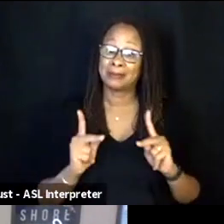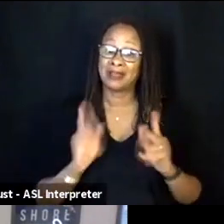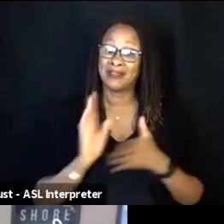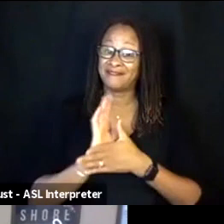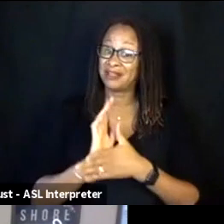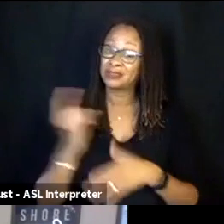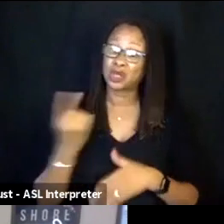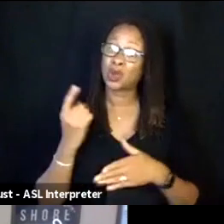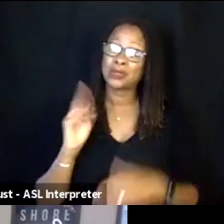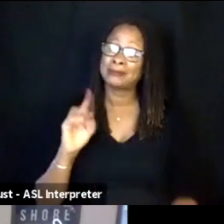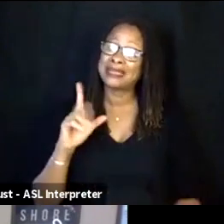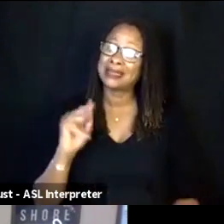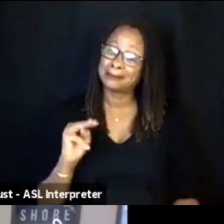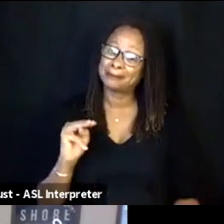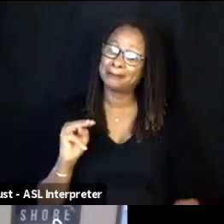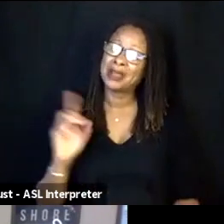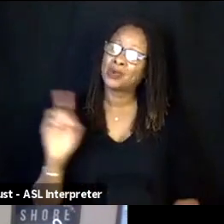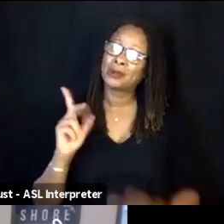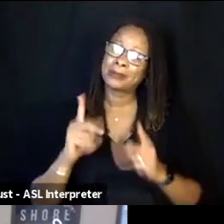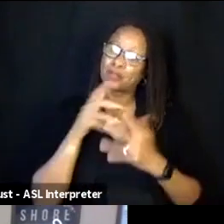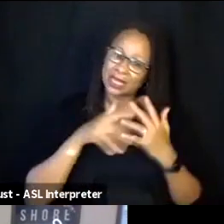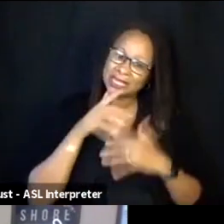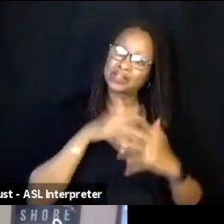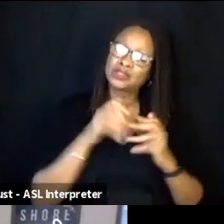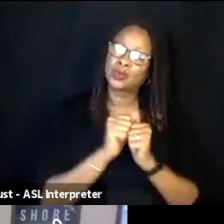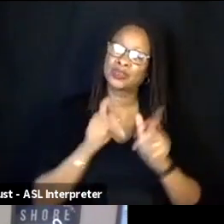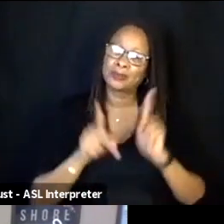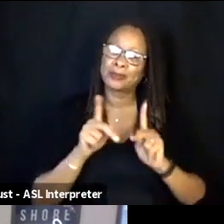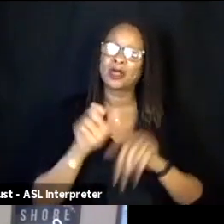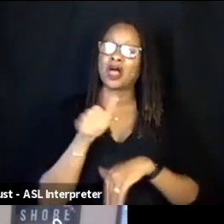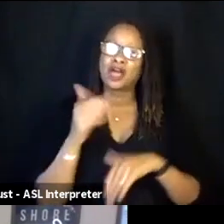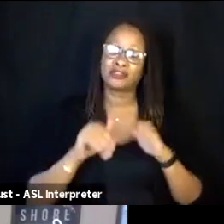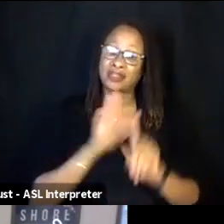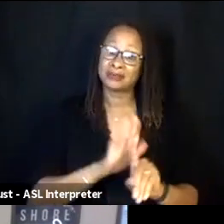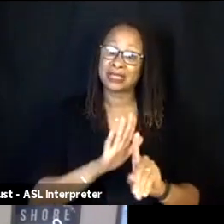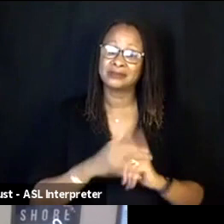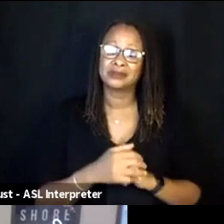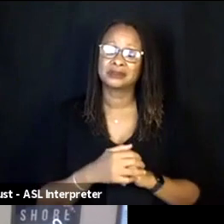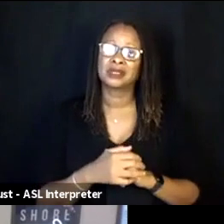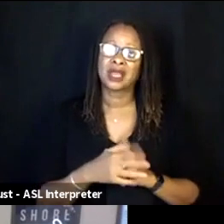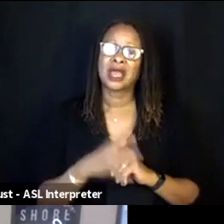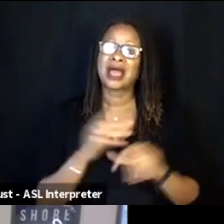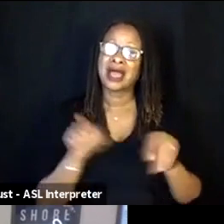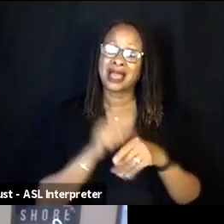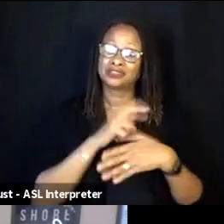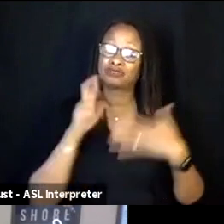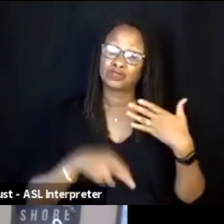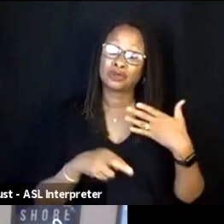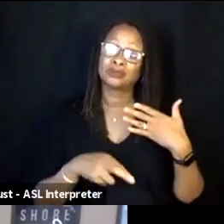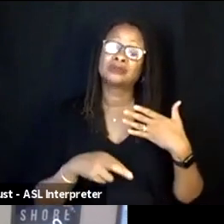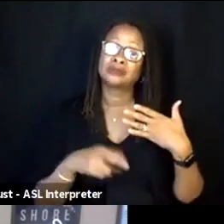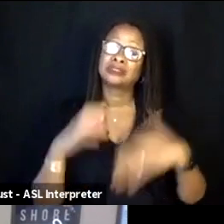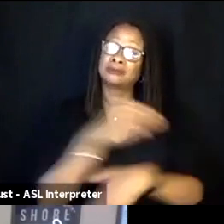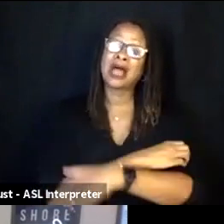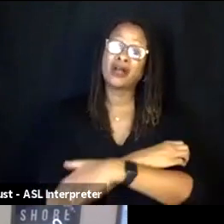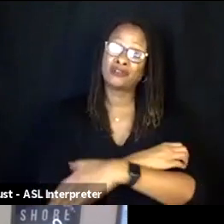only medium where people are interacting with folks other than themselves. And as a result, it's powerful